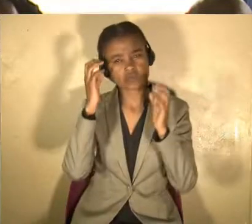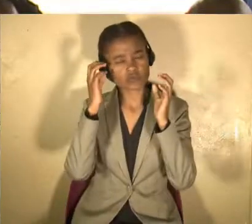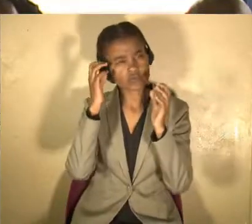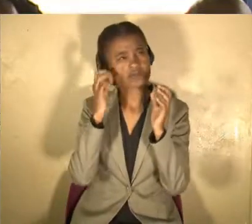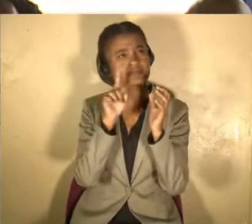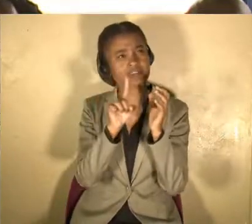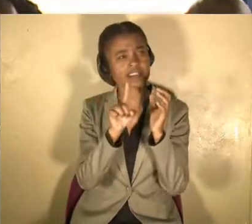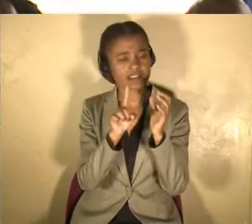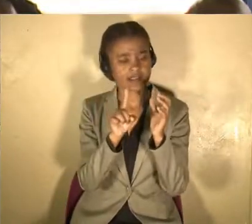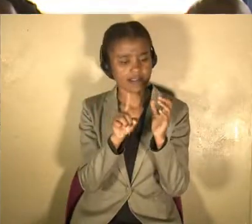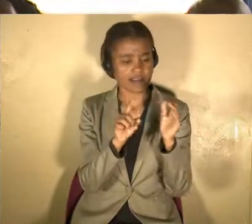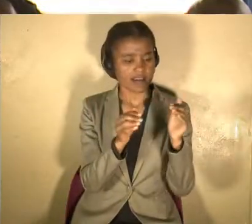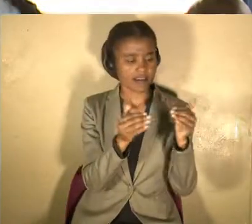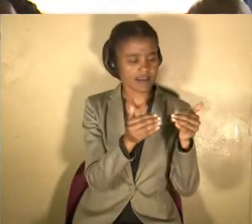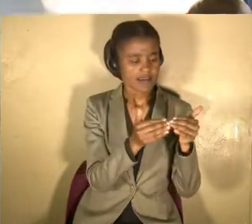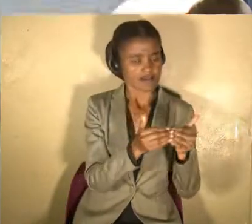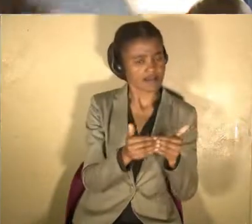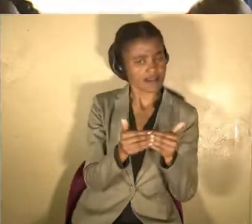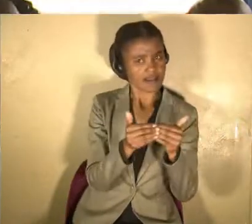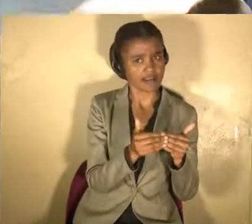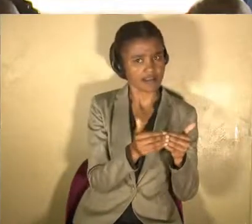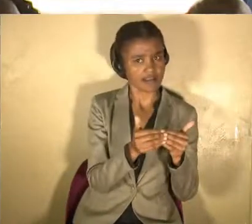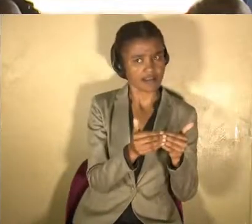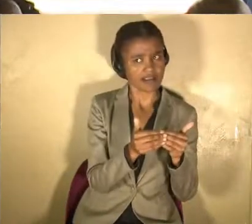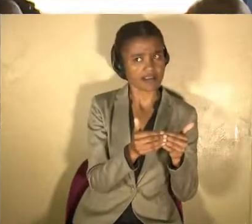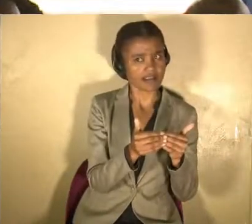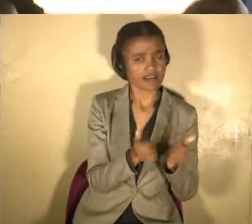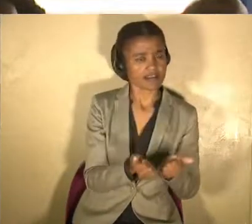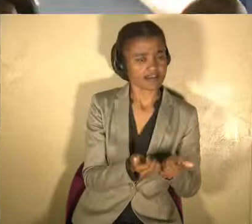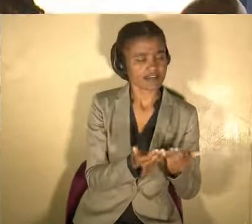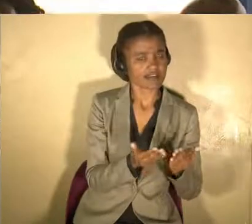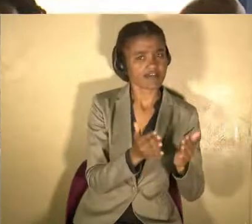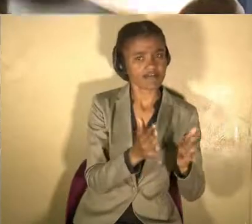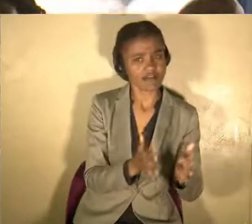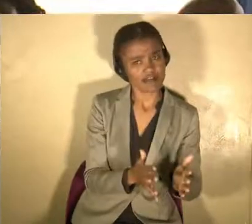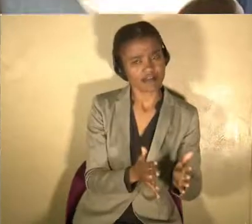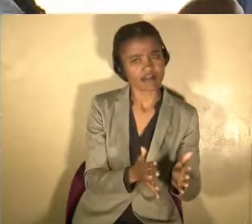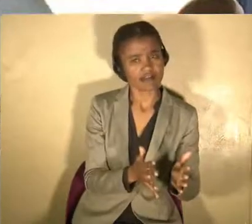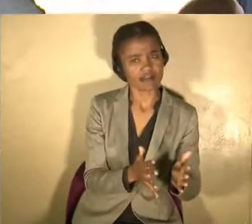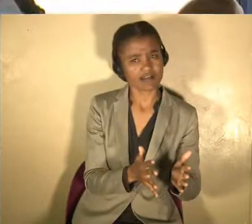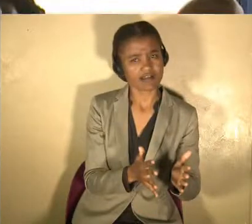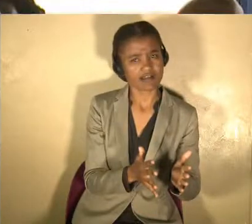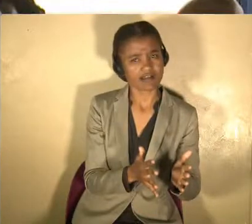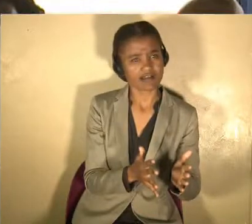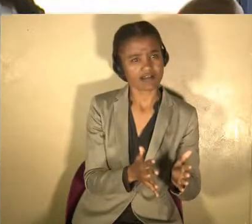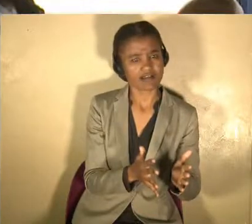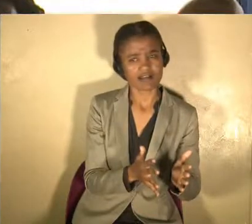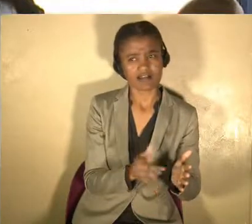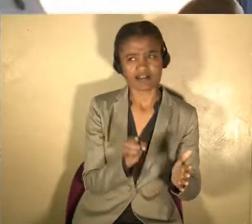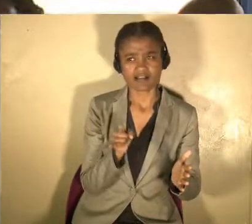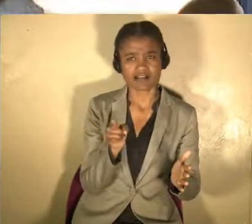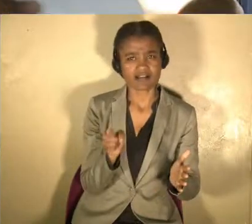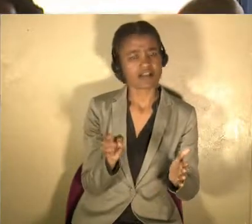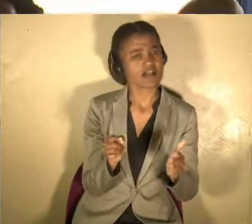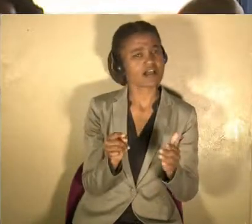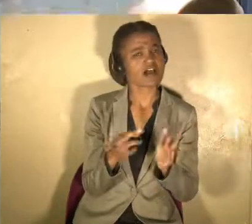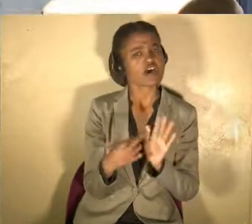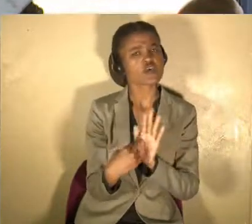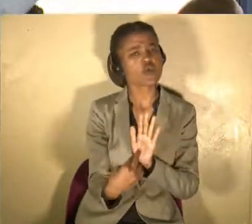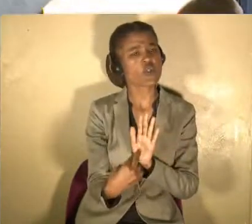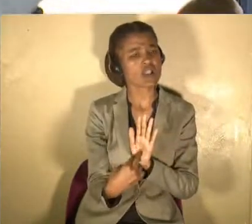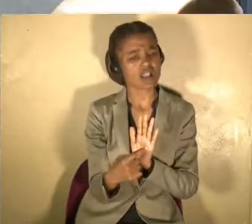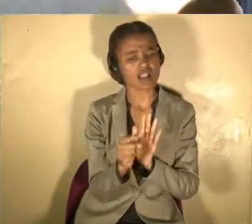caregiver and the guardian. So in that act, how their role, it seems like the role is